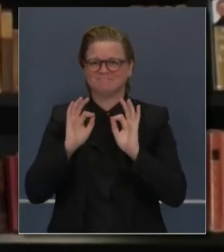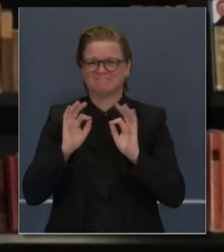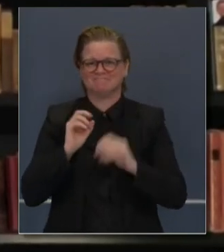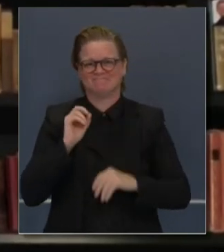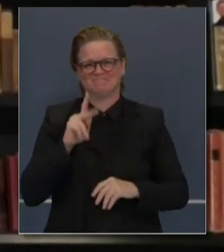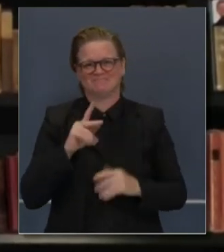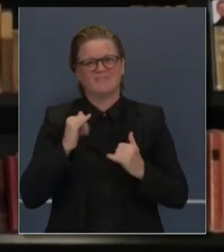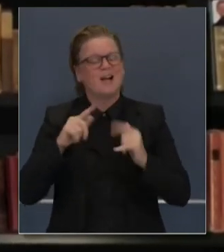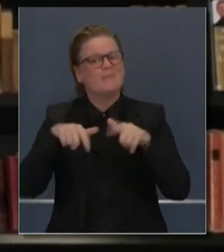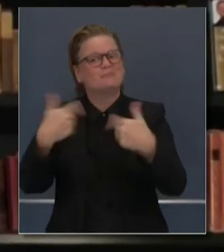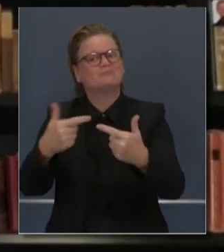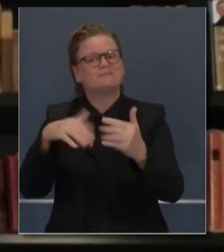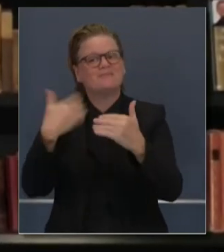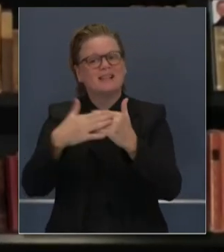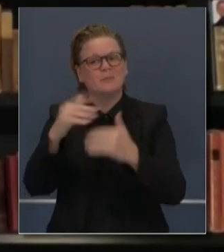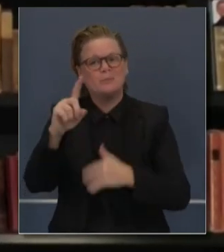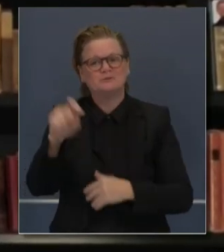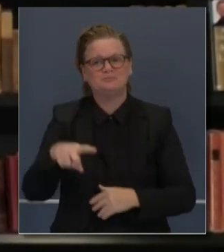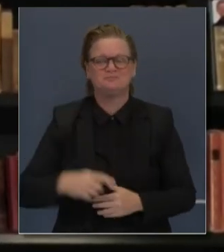Stephanie Alam, CNN.